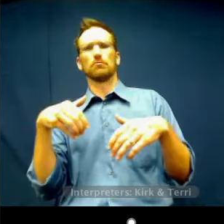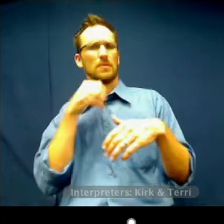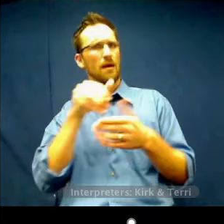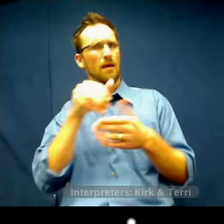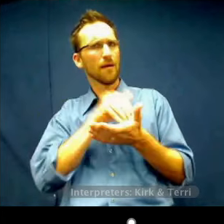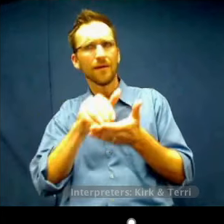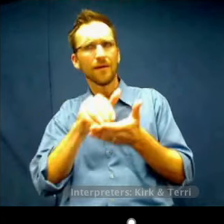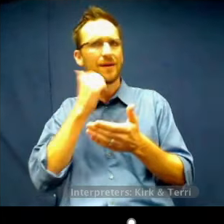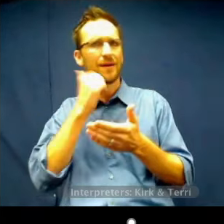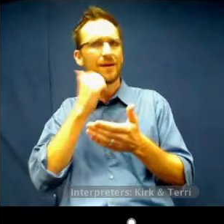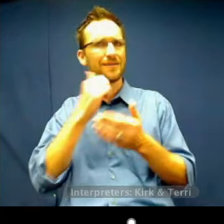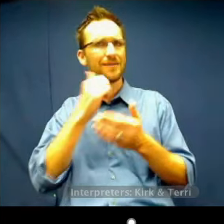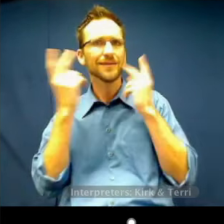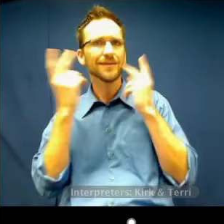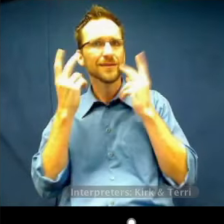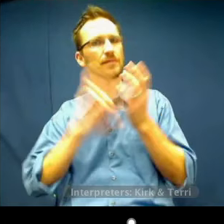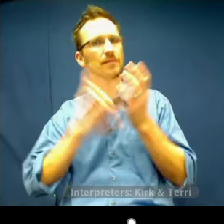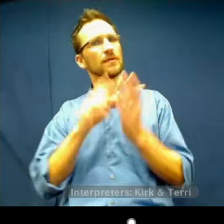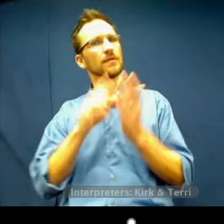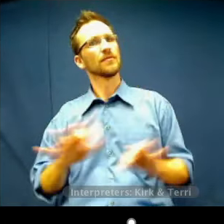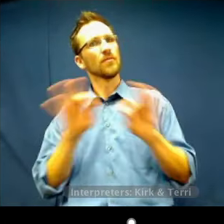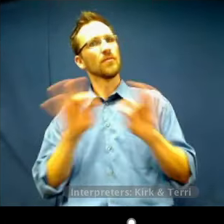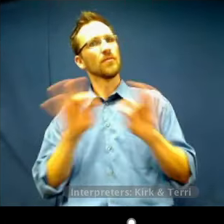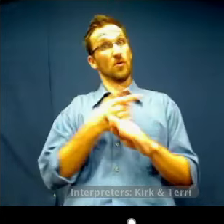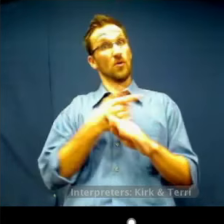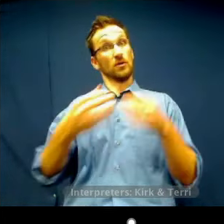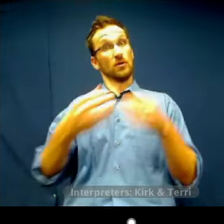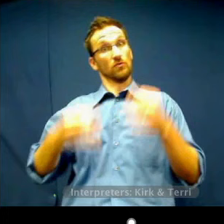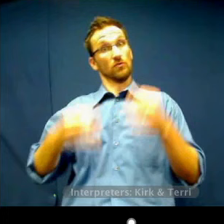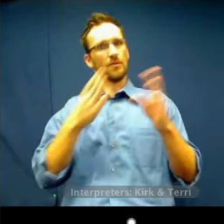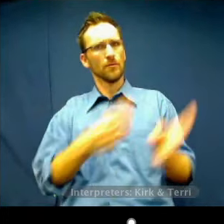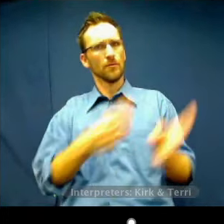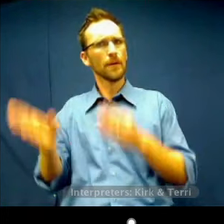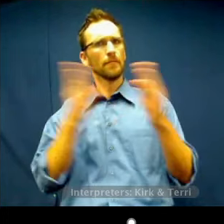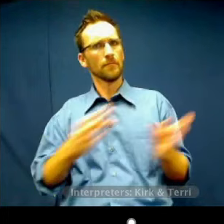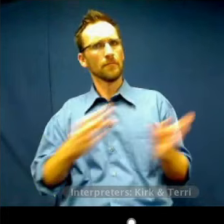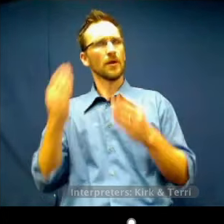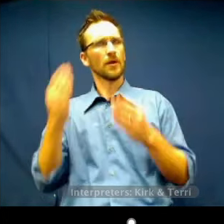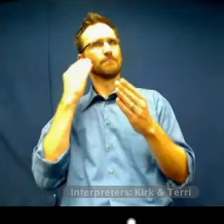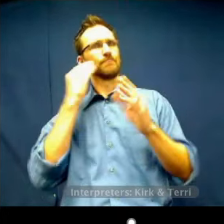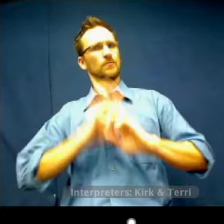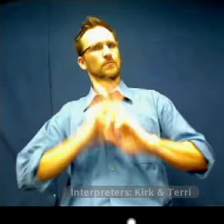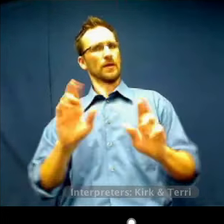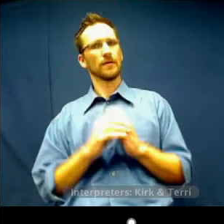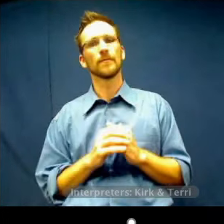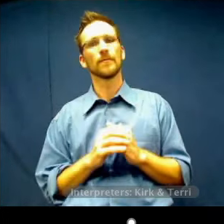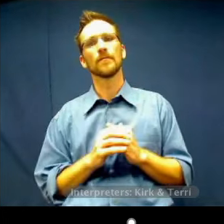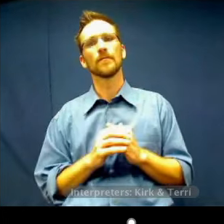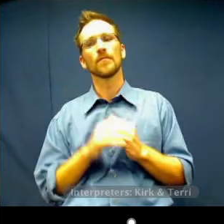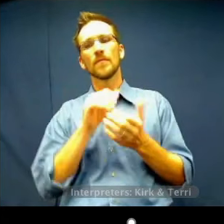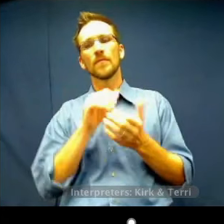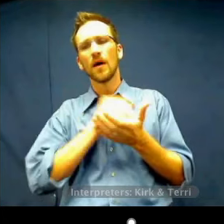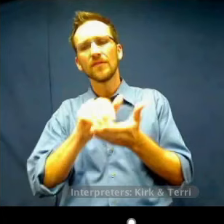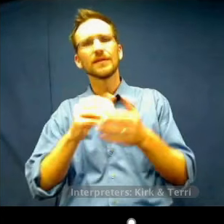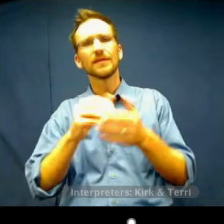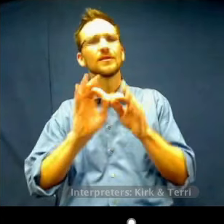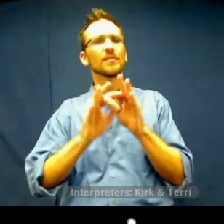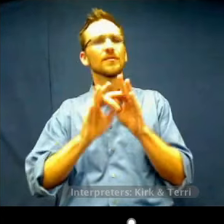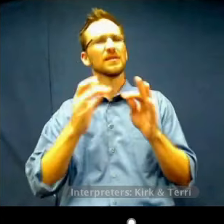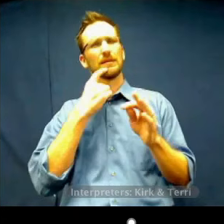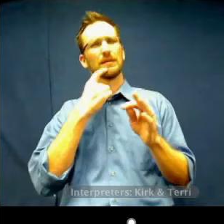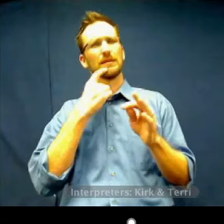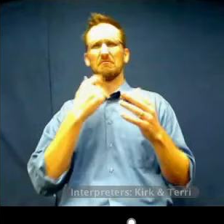So it takes a lot of preparation. And I know one of the things interpreters tell me is, well, I don't really need to know all that, because